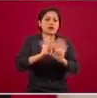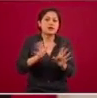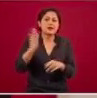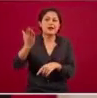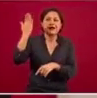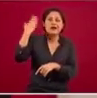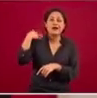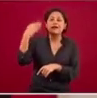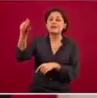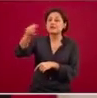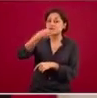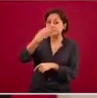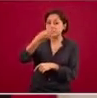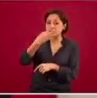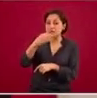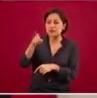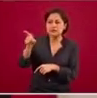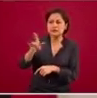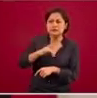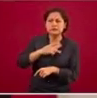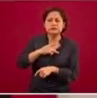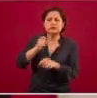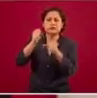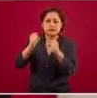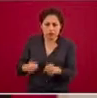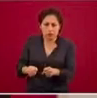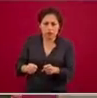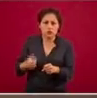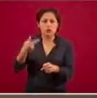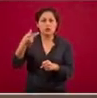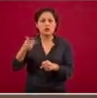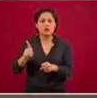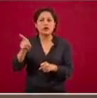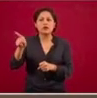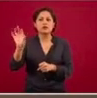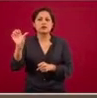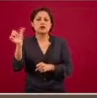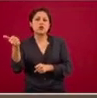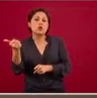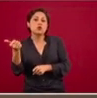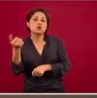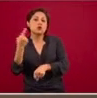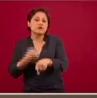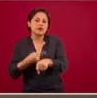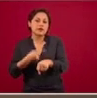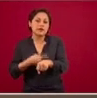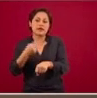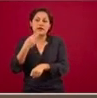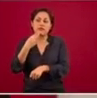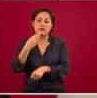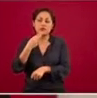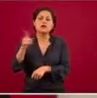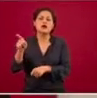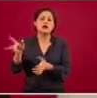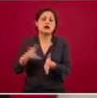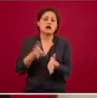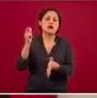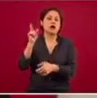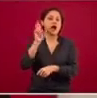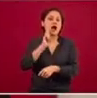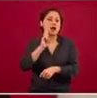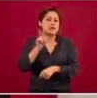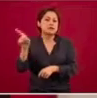So what other options that are being explored is using drugs